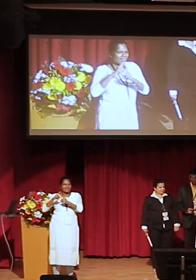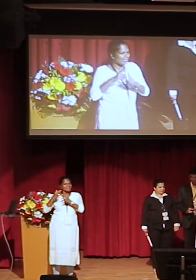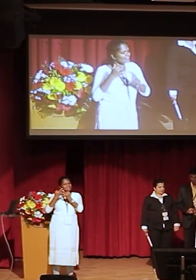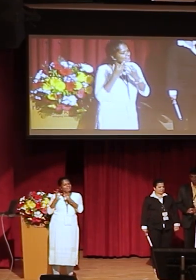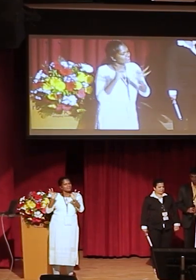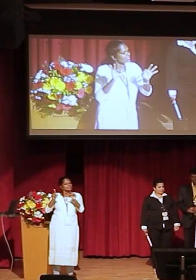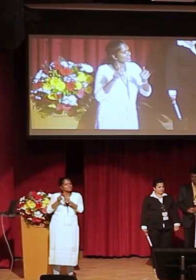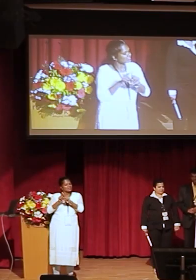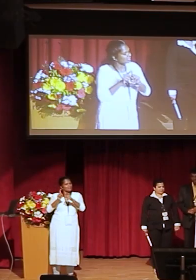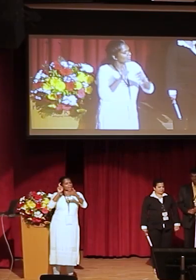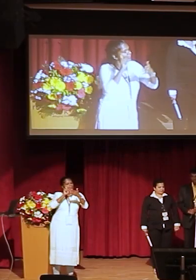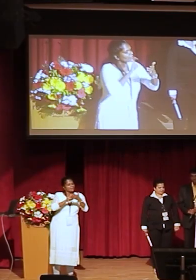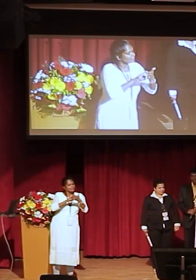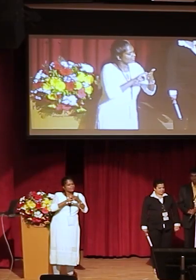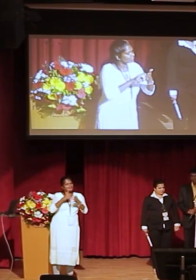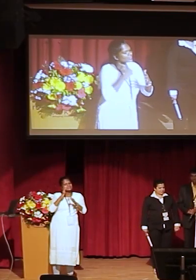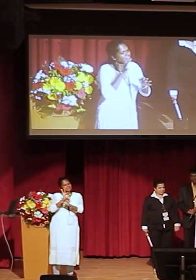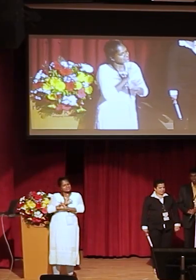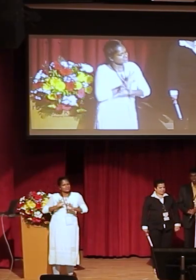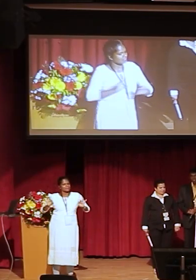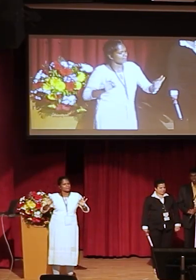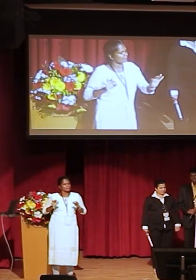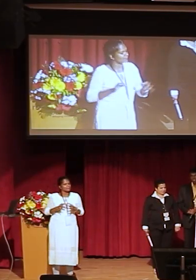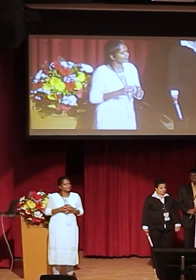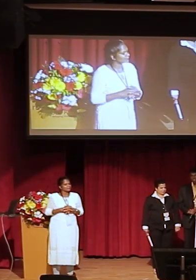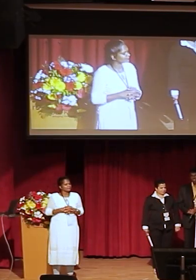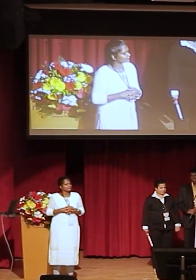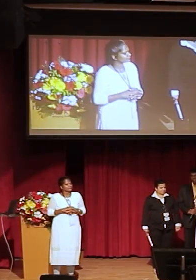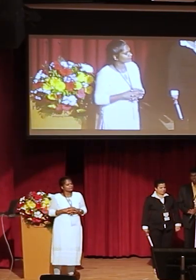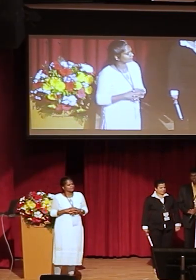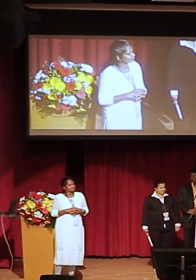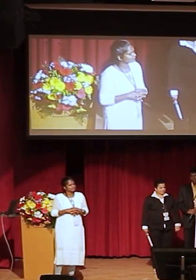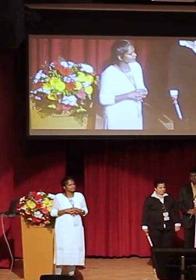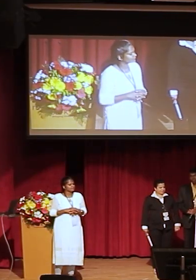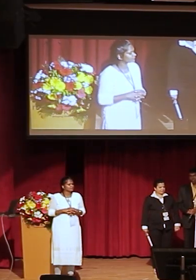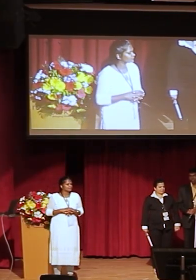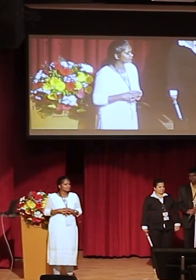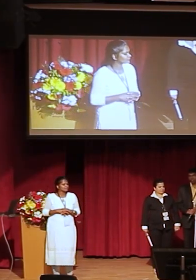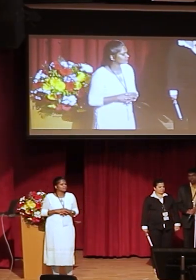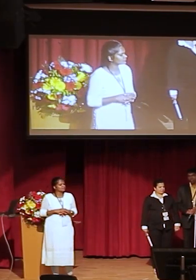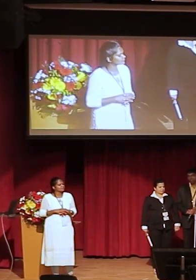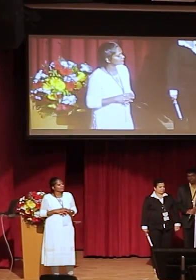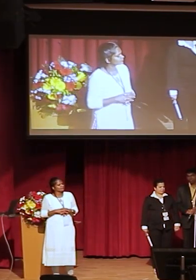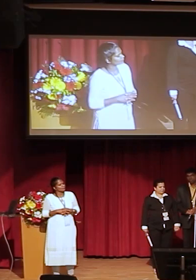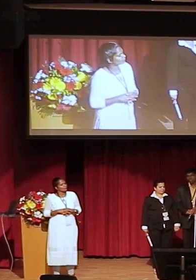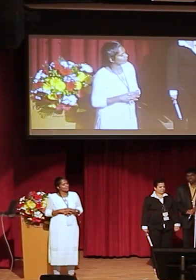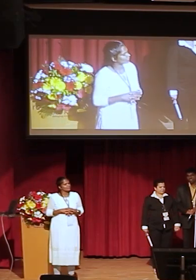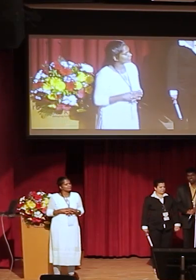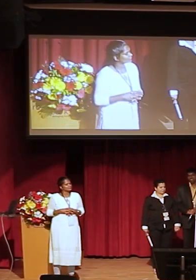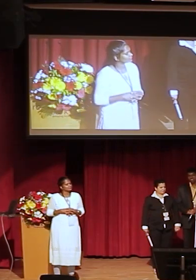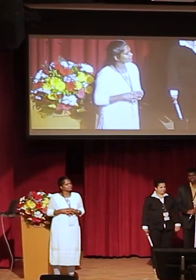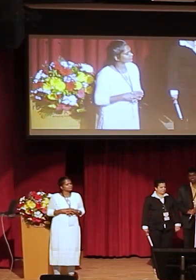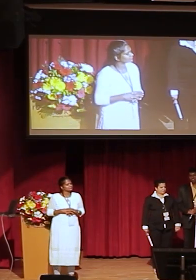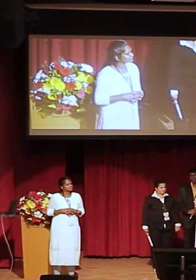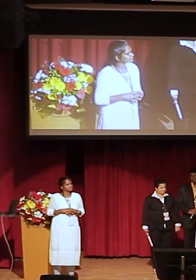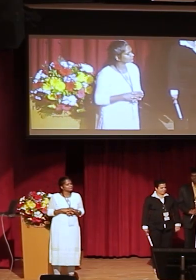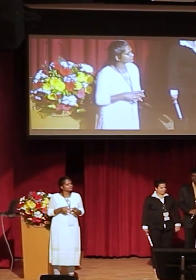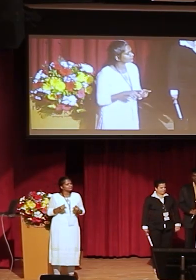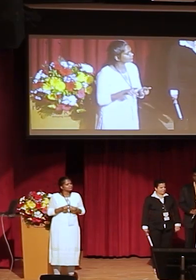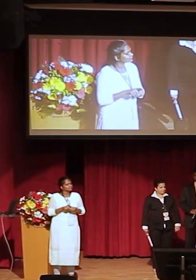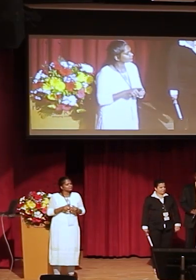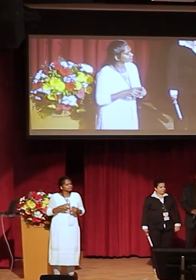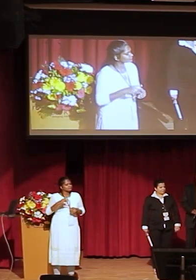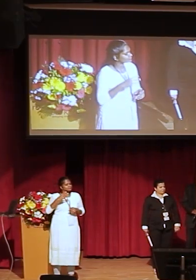Notepad Free, which is very simple. Home screen 2 of 2. New note button. Notepad